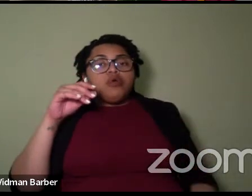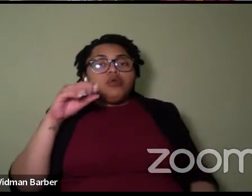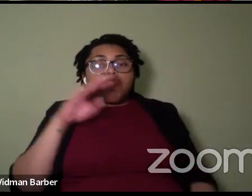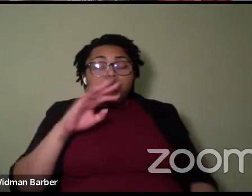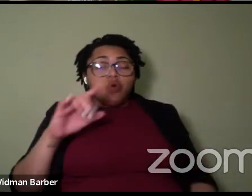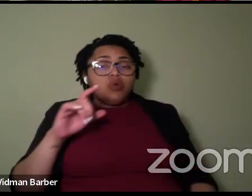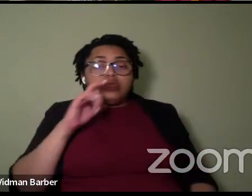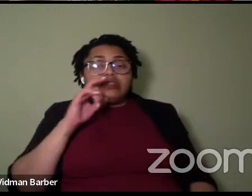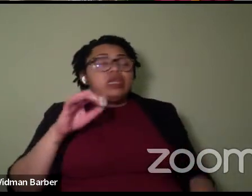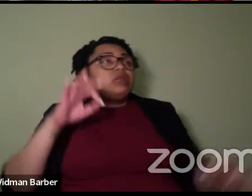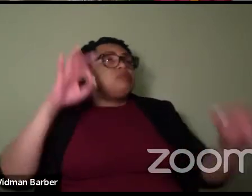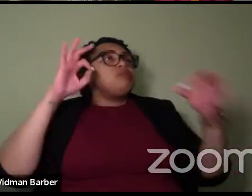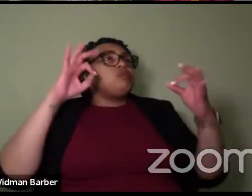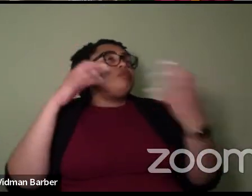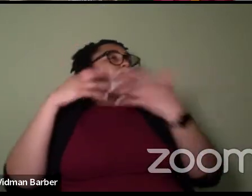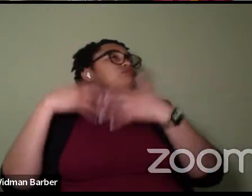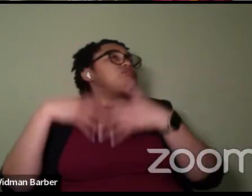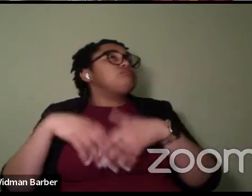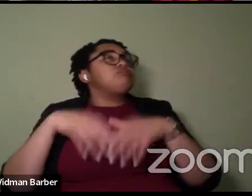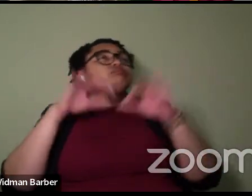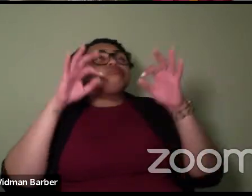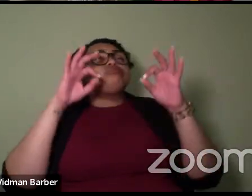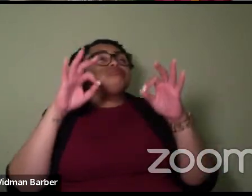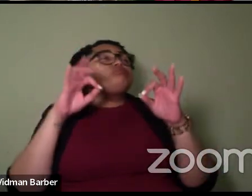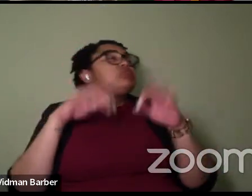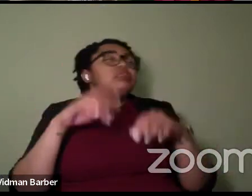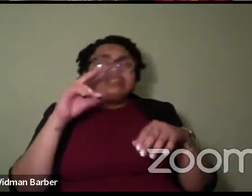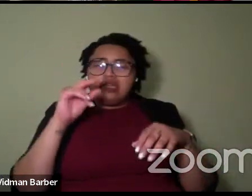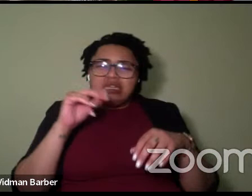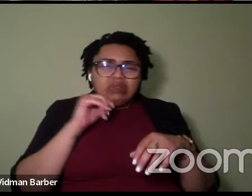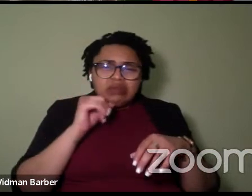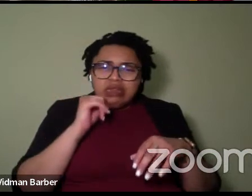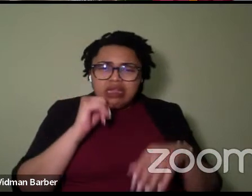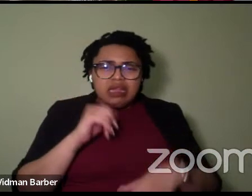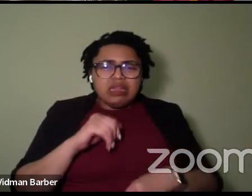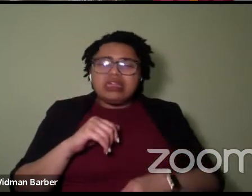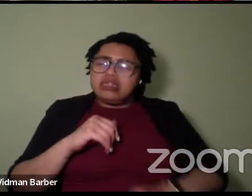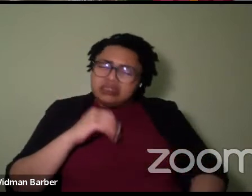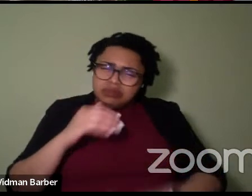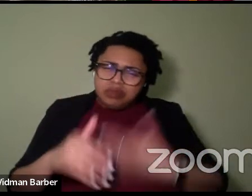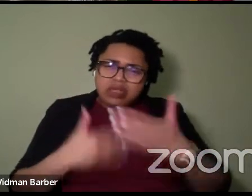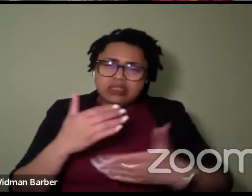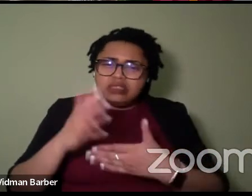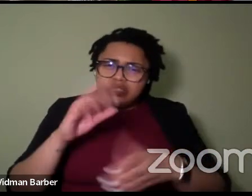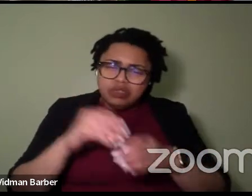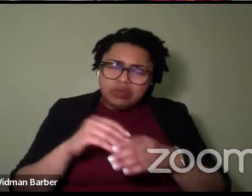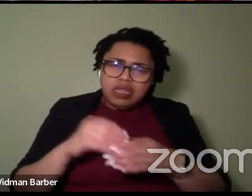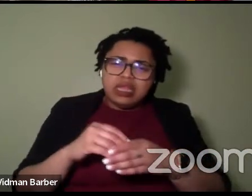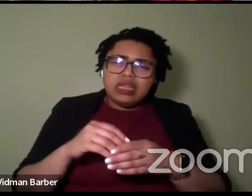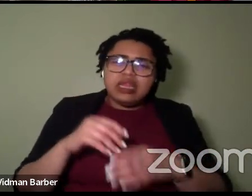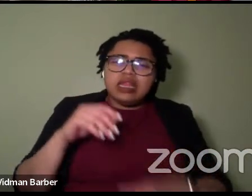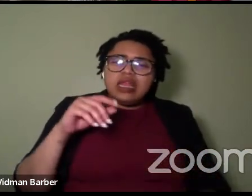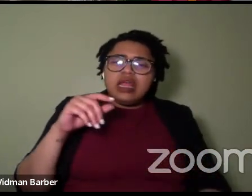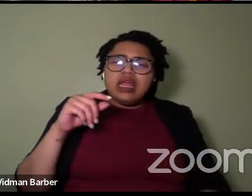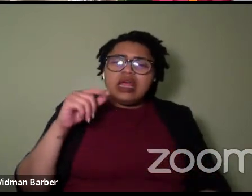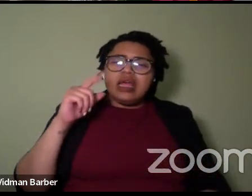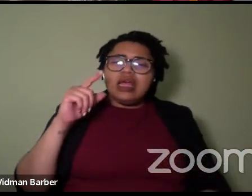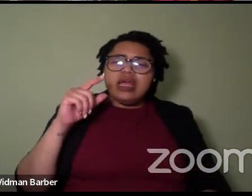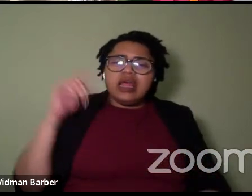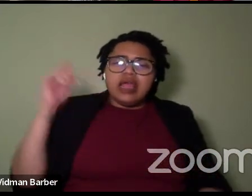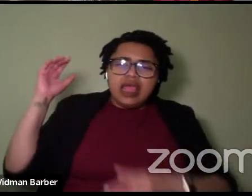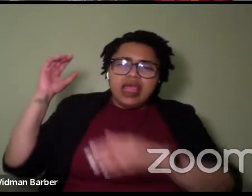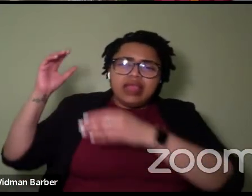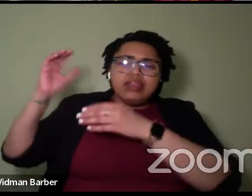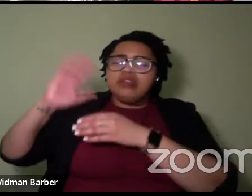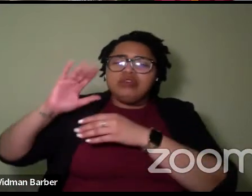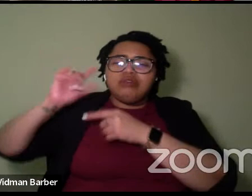commitment, it's a process, and you're in an ancestral lineage of hope. And don't be the one to break the ancestral lineage of hope.